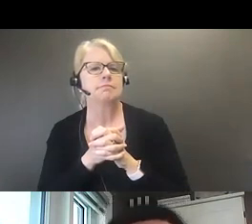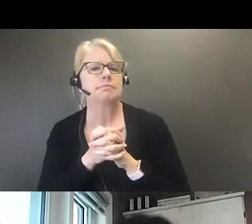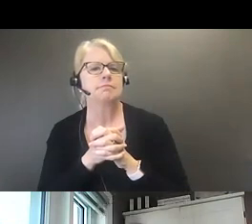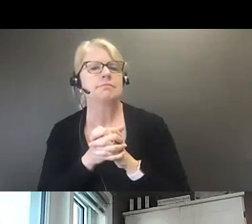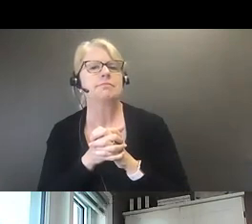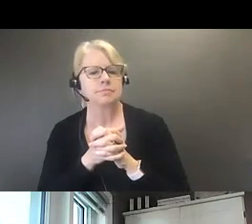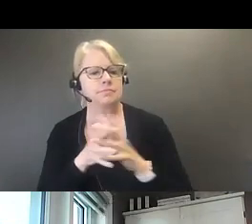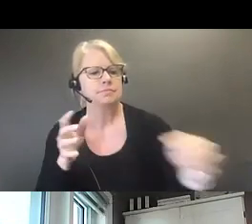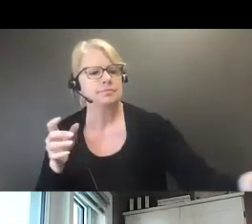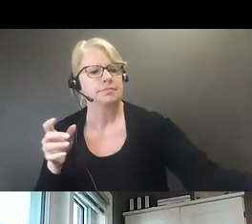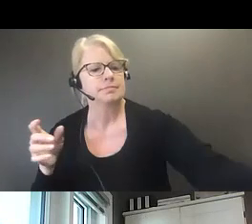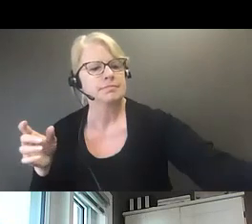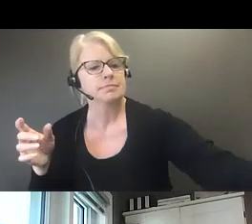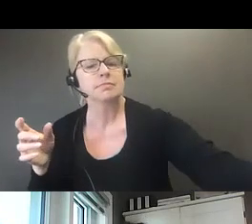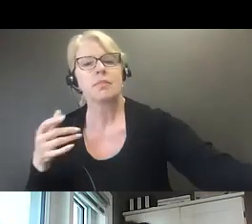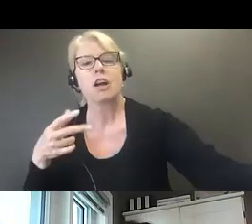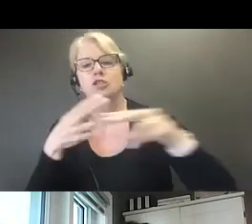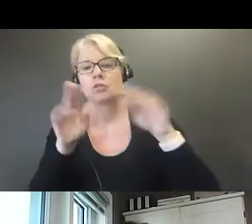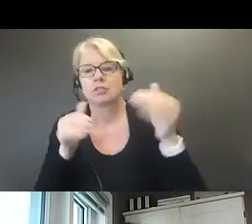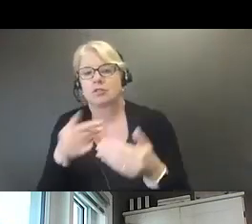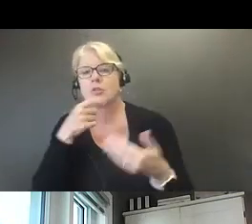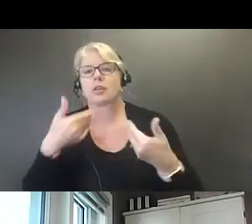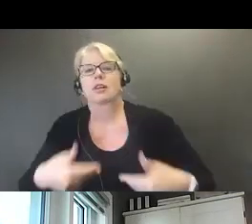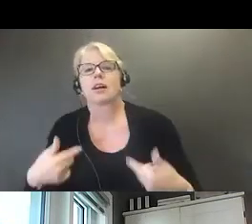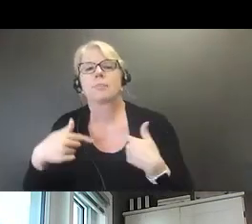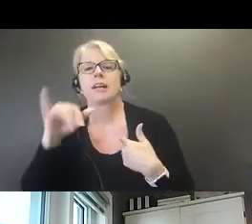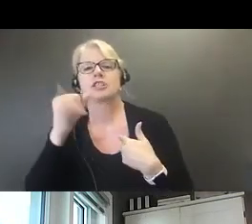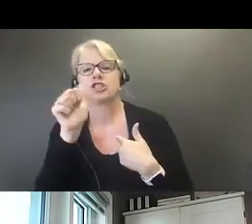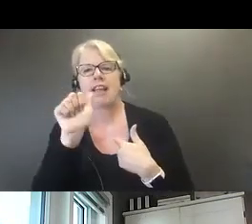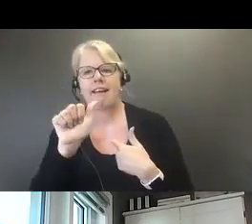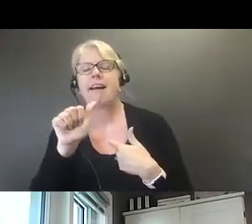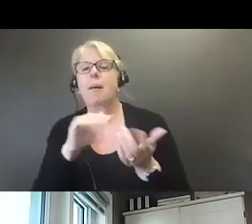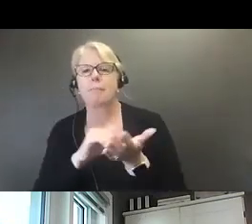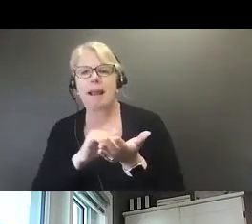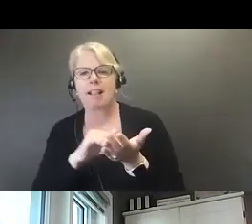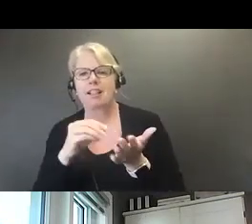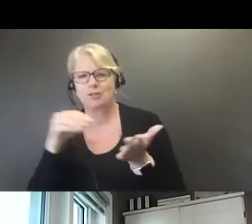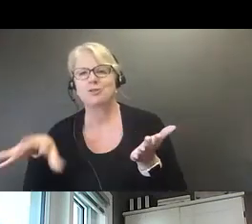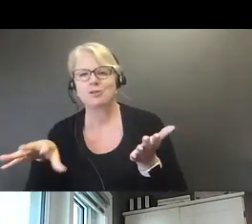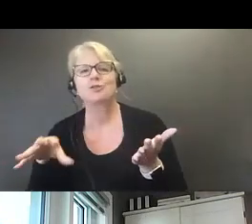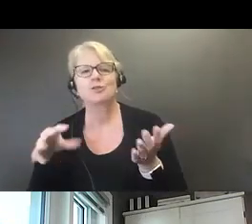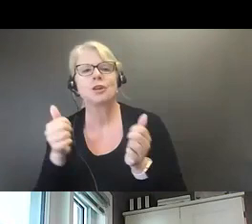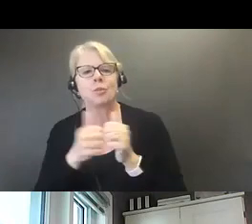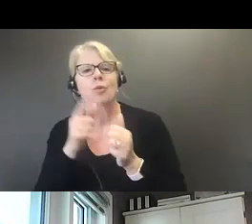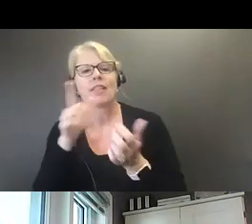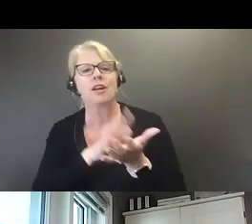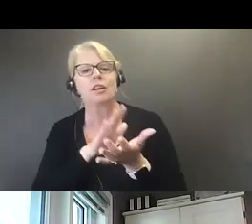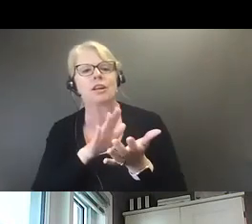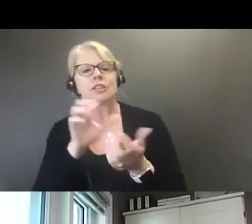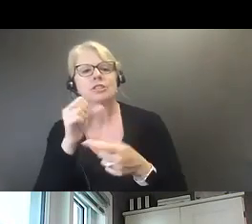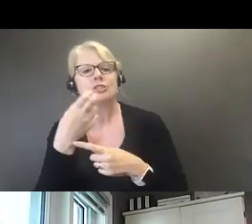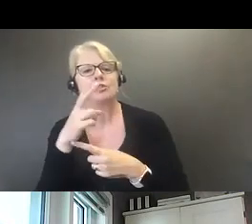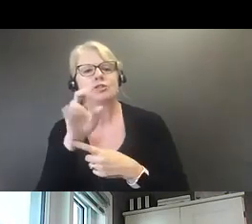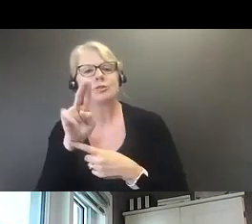okay, so a brief introduction of myself. So my name is Gia. I am a medical student with the Schulich School of Medicine and Dentistry